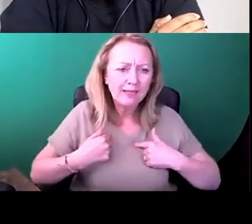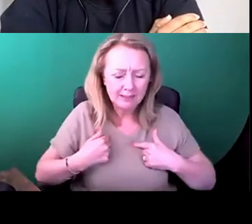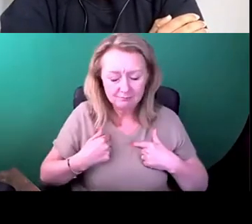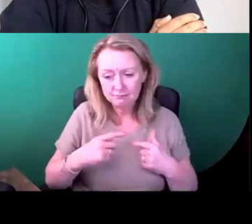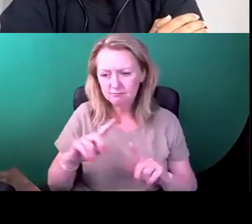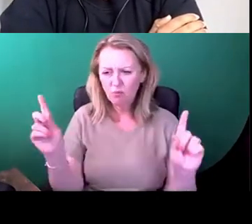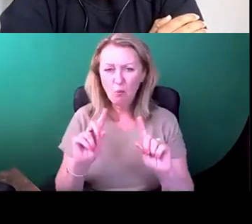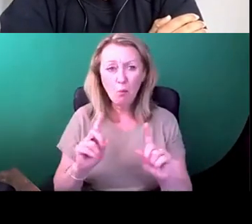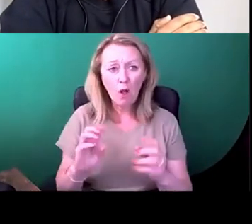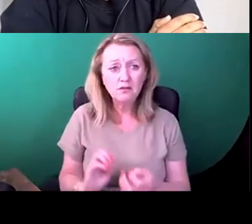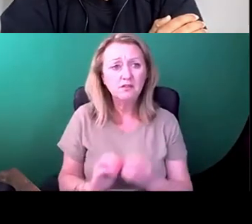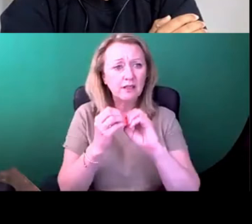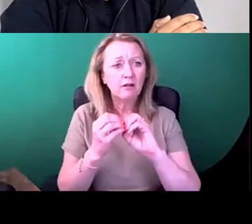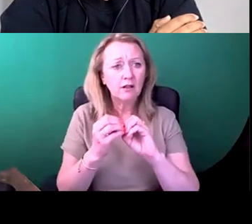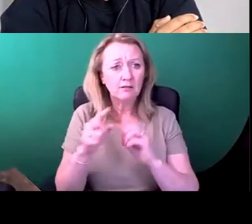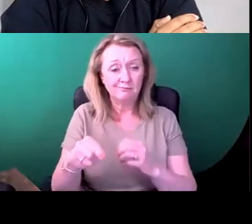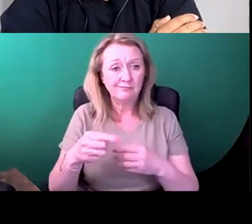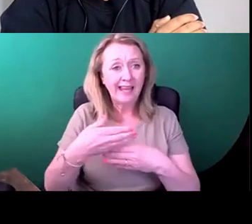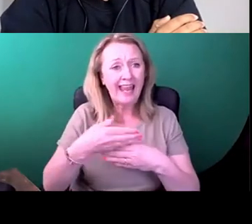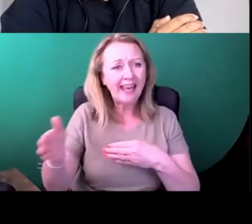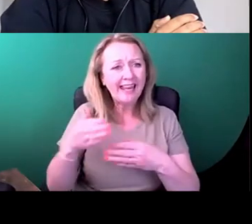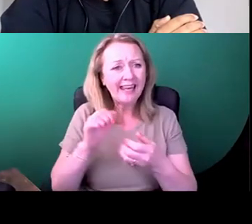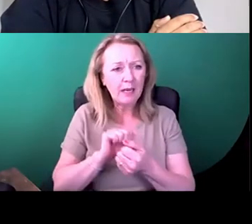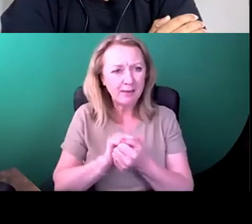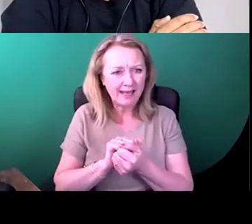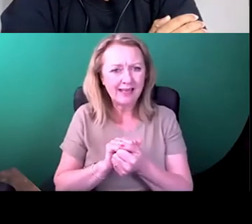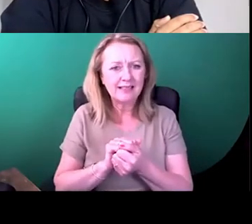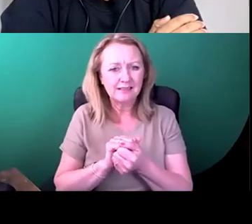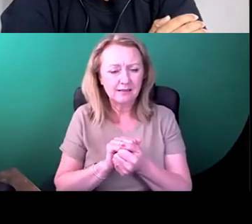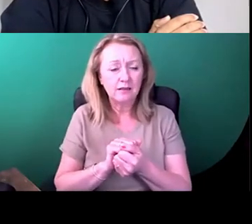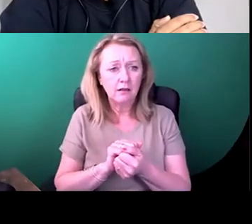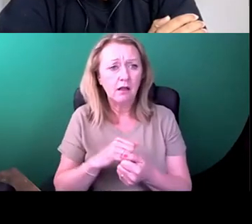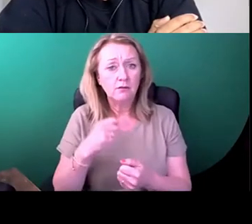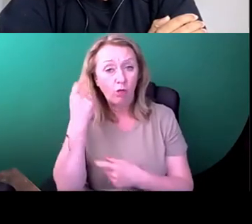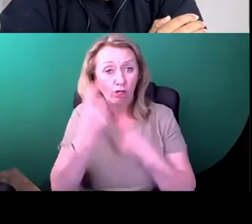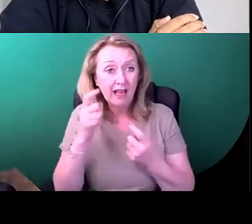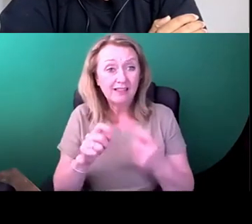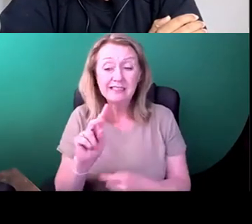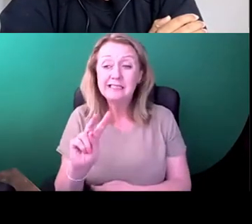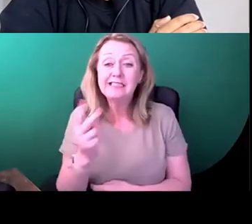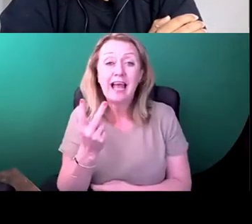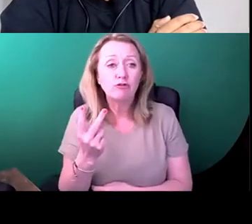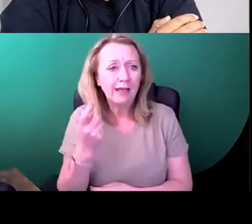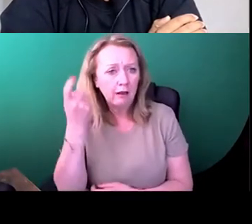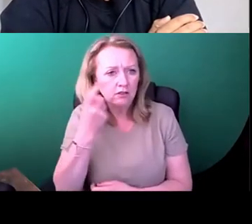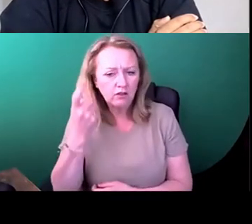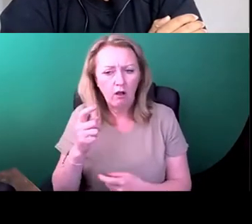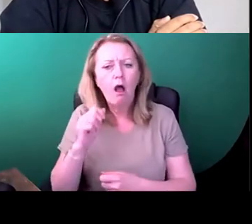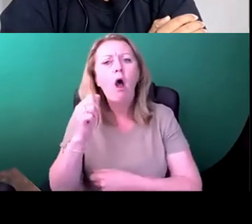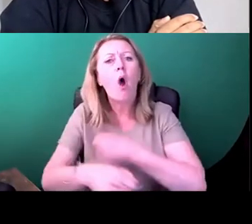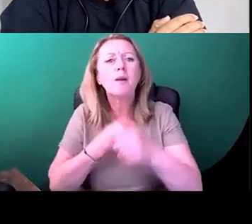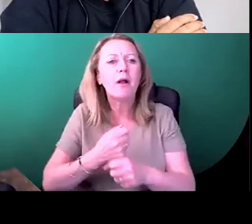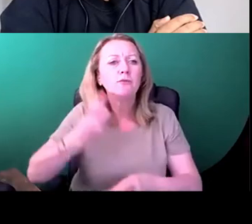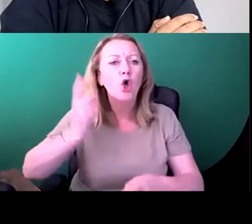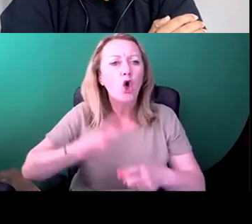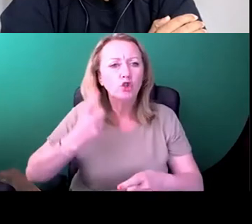creates a culture of gatekeeping and has led to access and inclusion being a secondary concern, or a concern that only becomes a matter of urgency